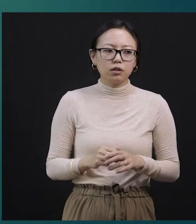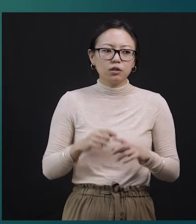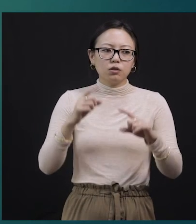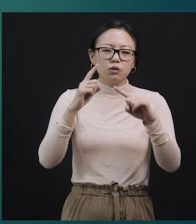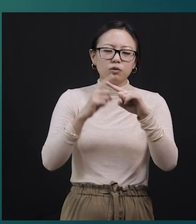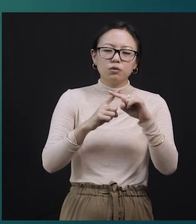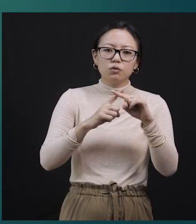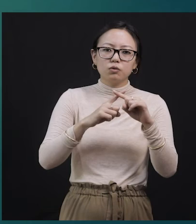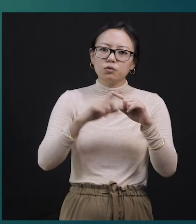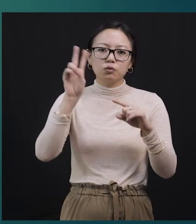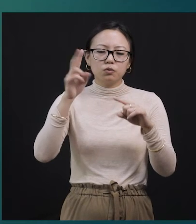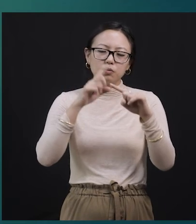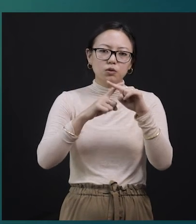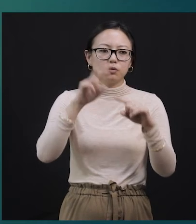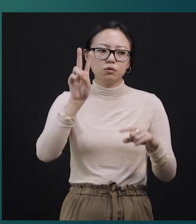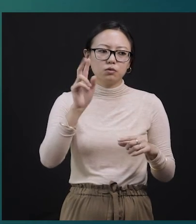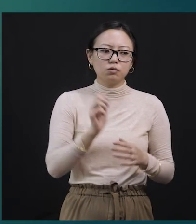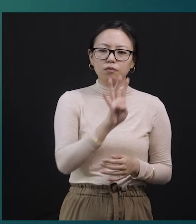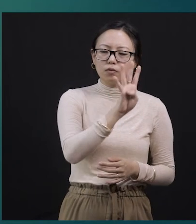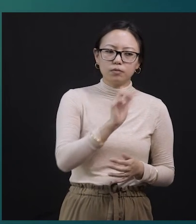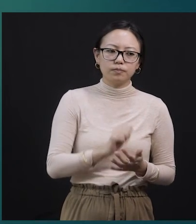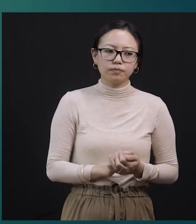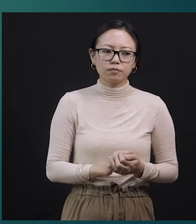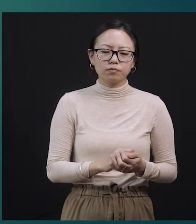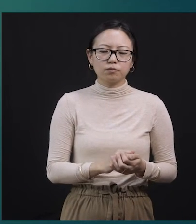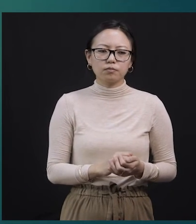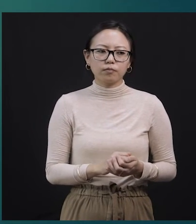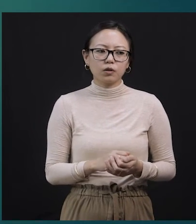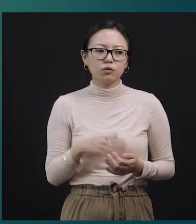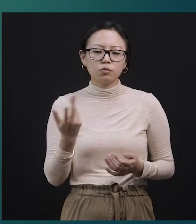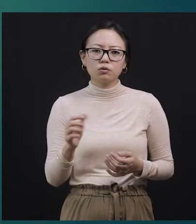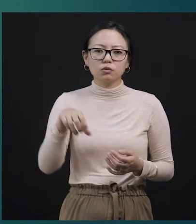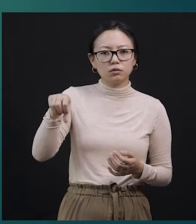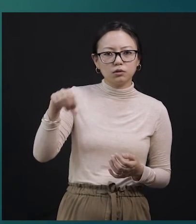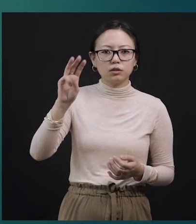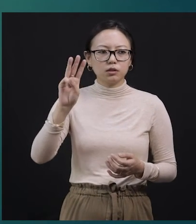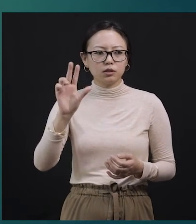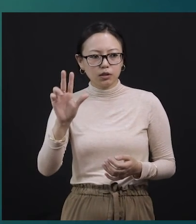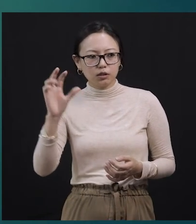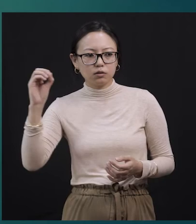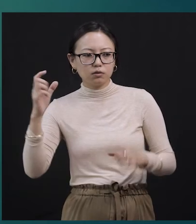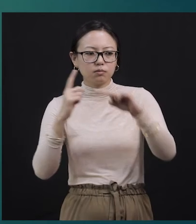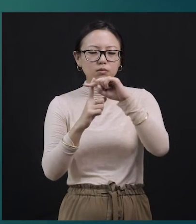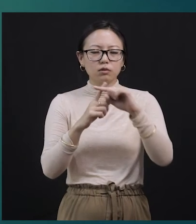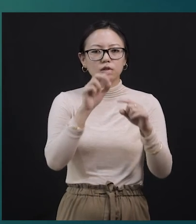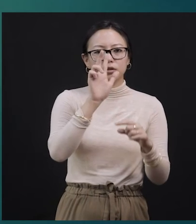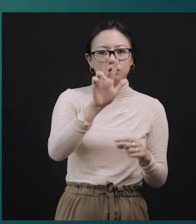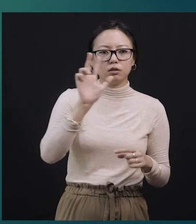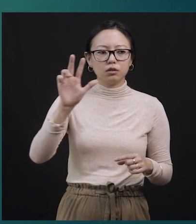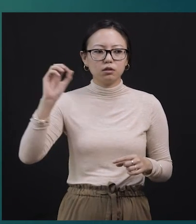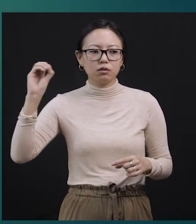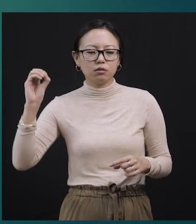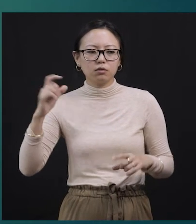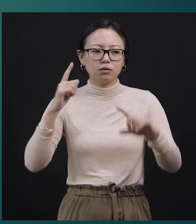addition, you have to do the final step. This 0, it will come as it is. Then 8 plus 0, it